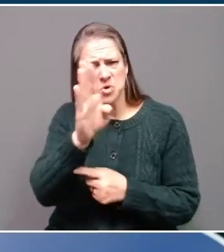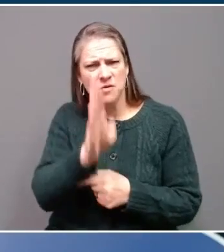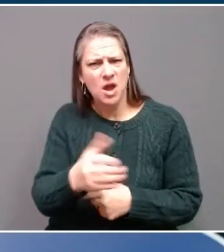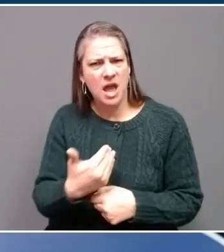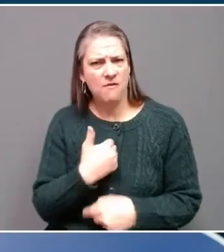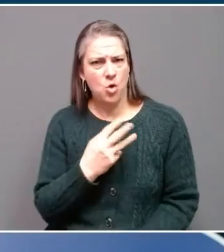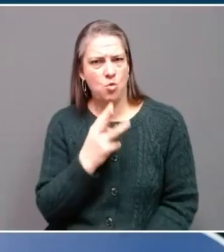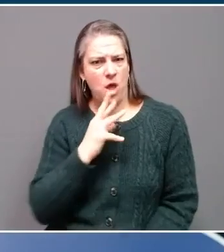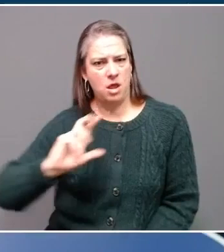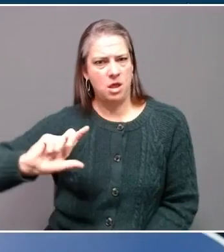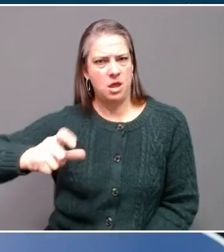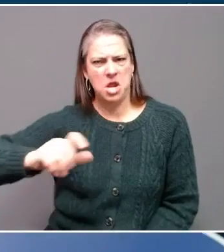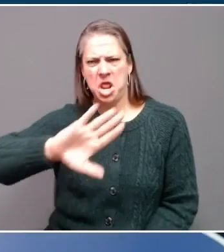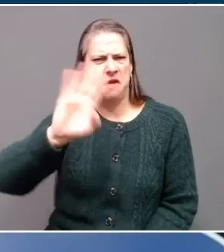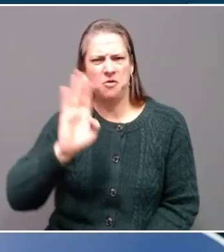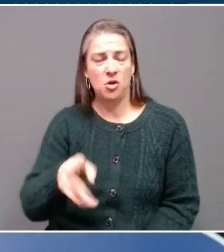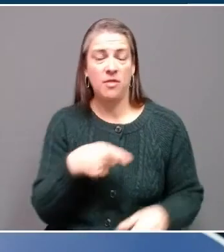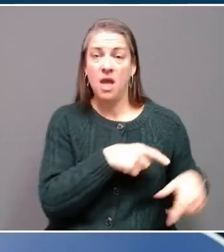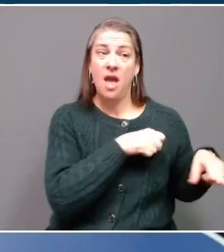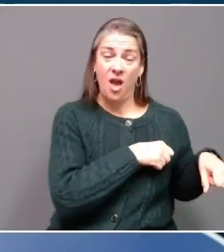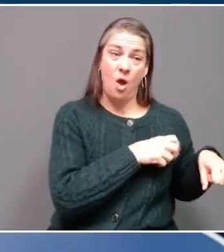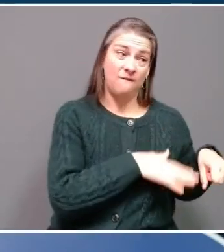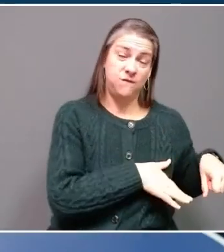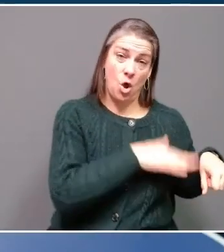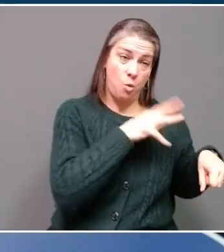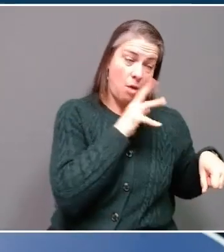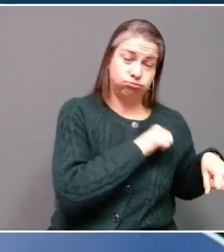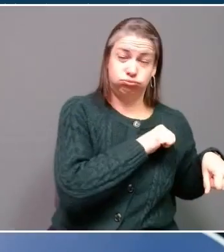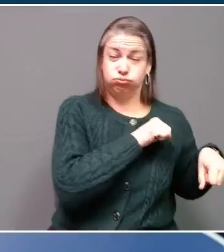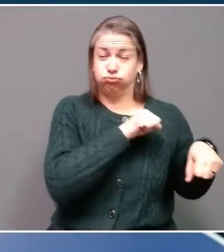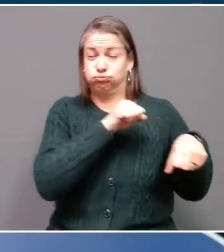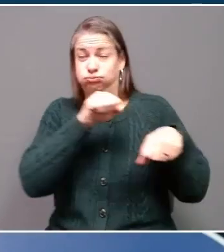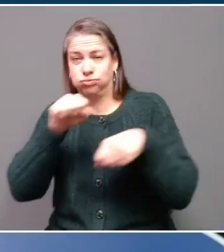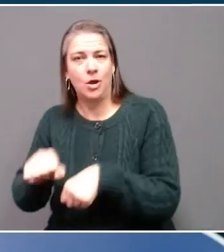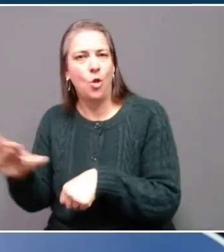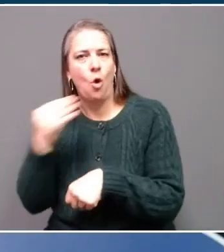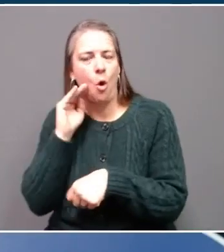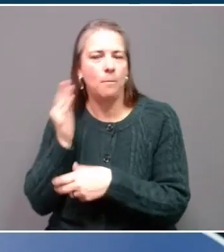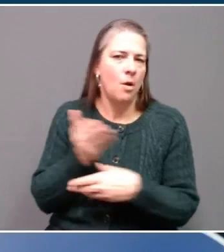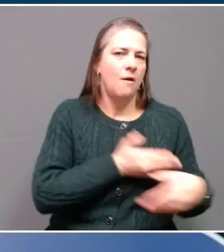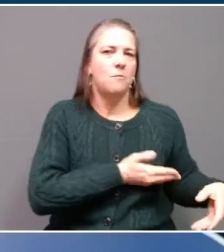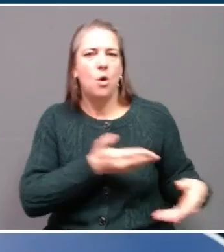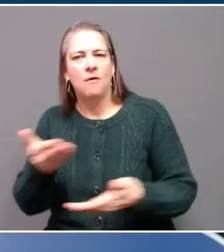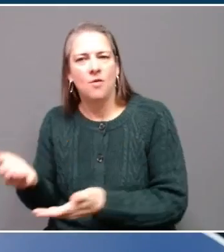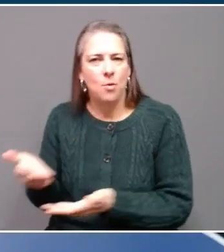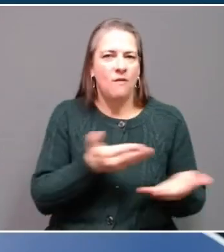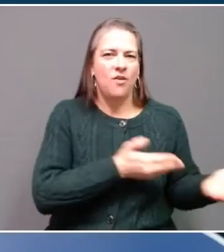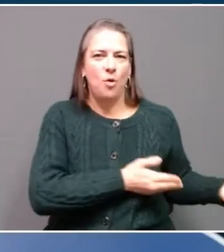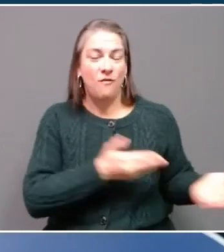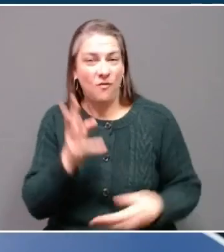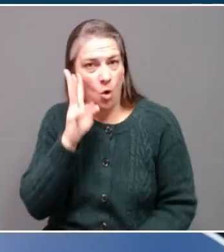water. They would haul it from Dawson and fill up this big tank that is in between the homes that kind of live in